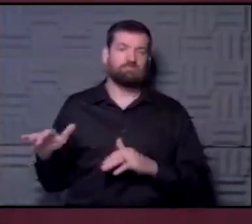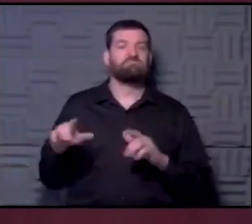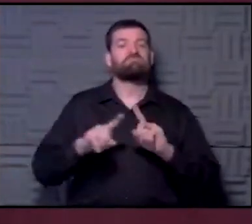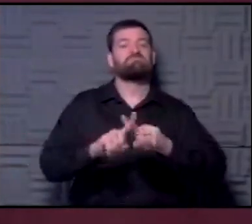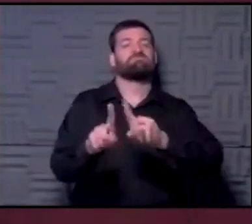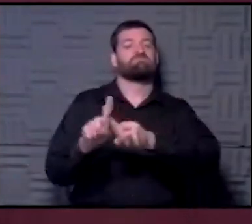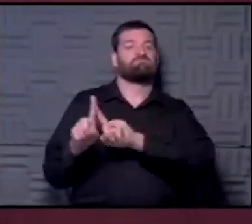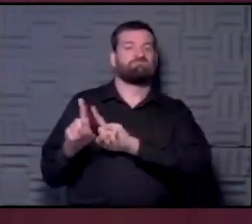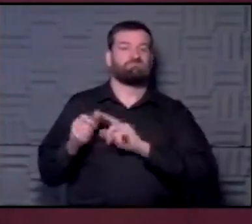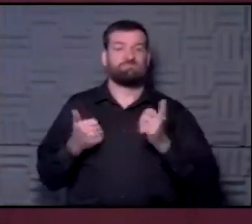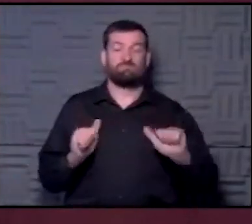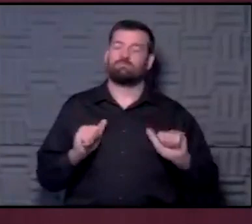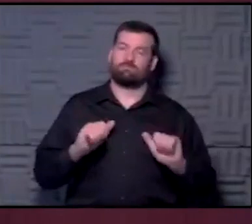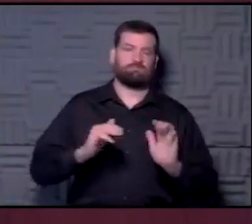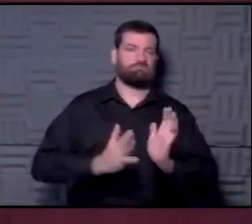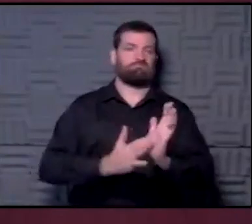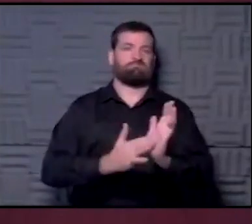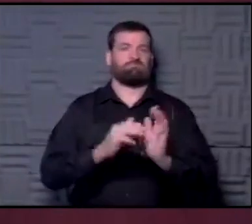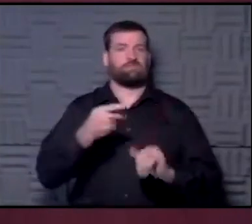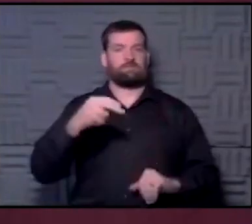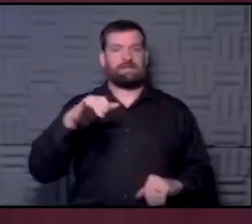trying spices. So go spices,